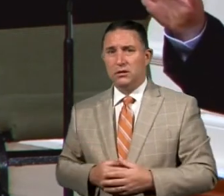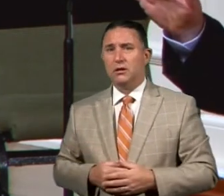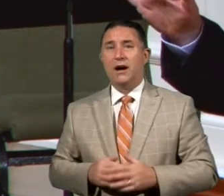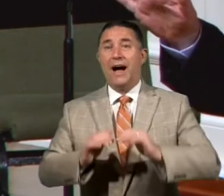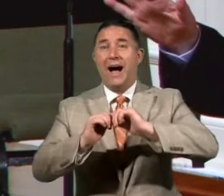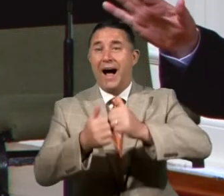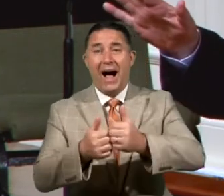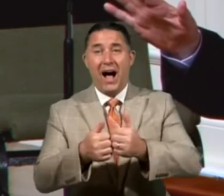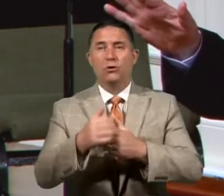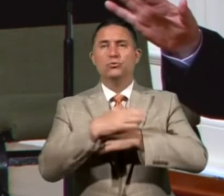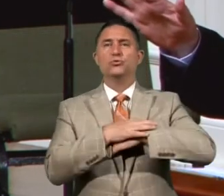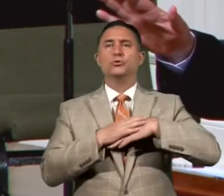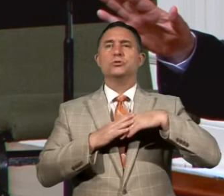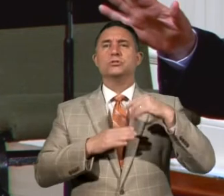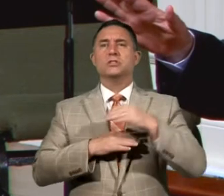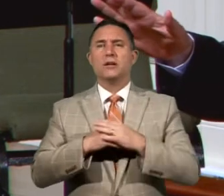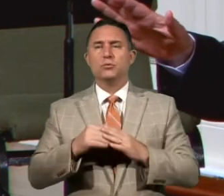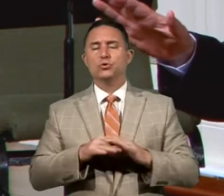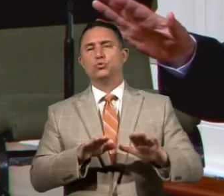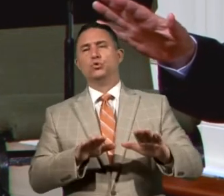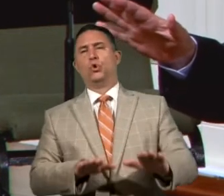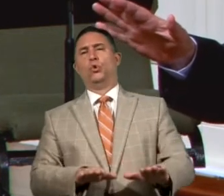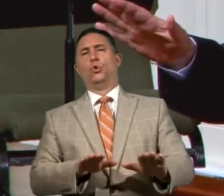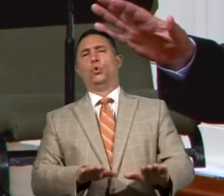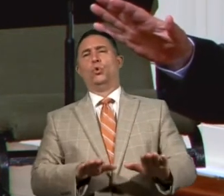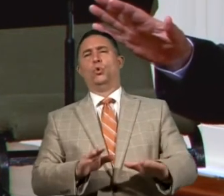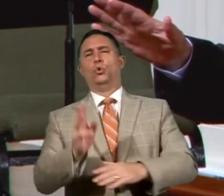How did you get comfortable toned down?